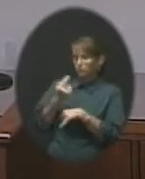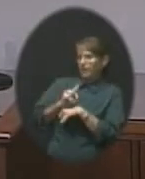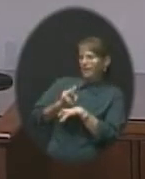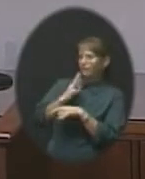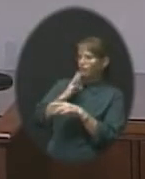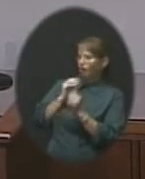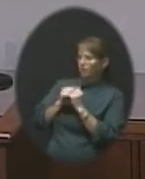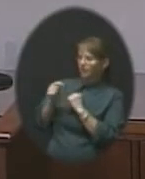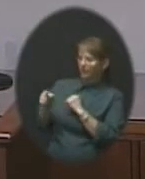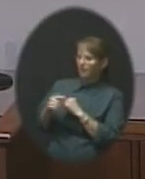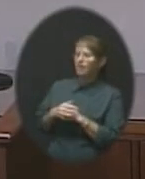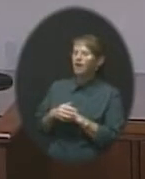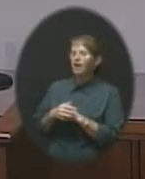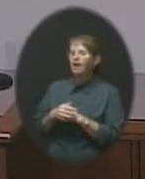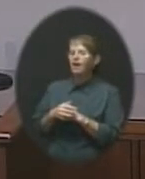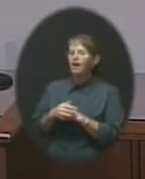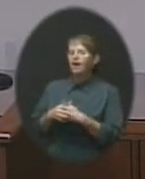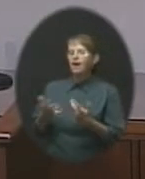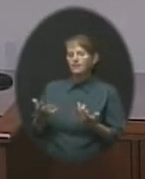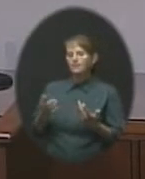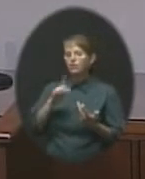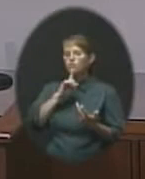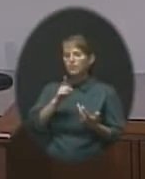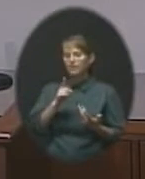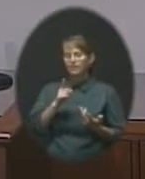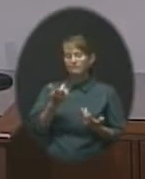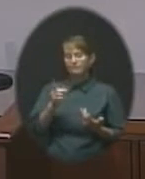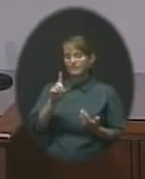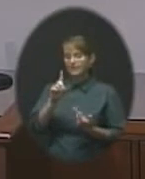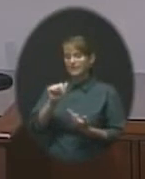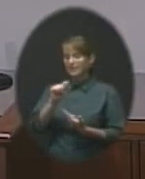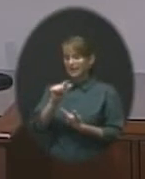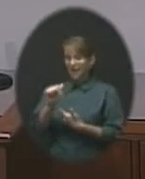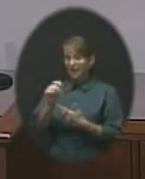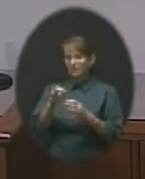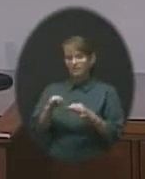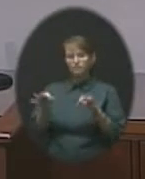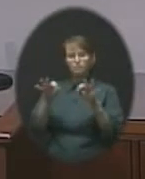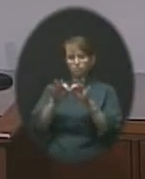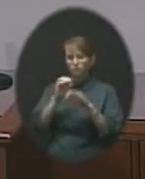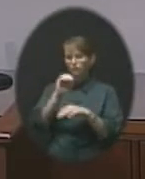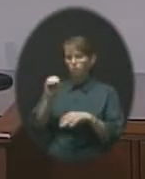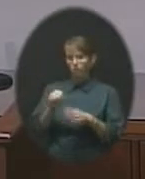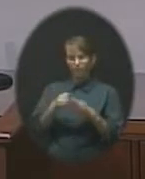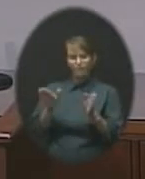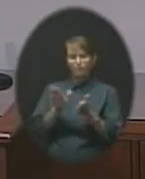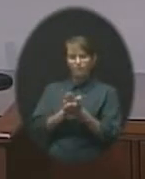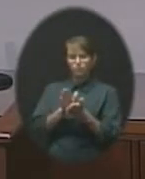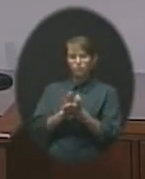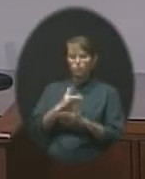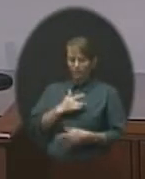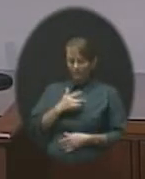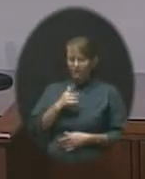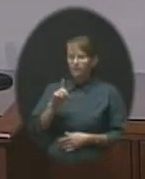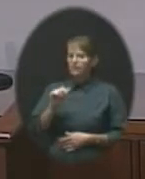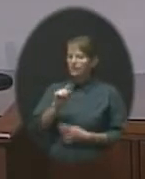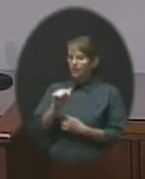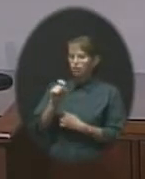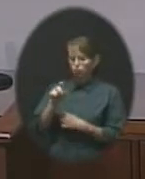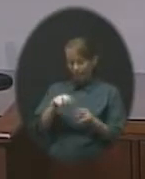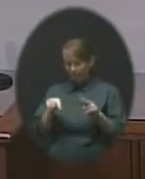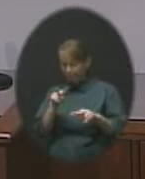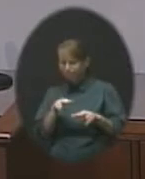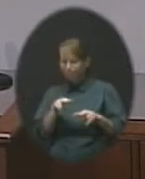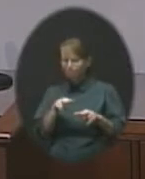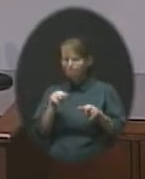are thinking the data is kind of important in the Olathe public schools. We believe that data should be looked at, it should be monitored, and we should